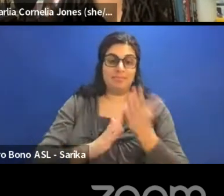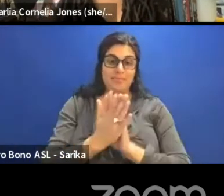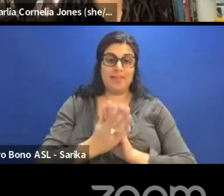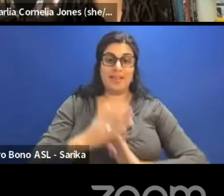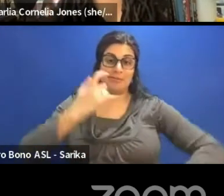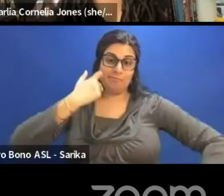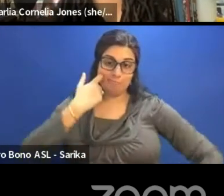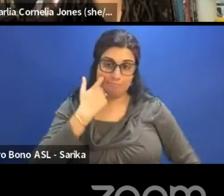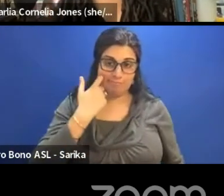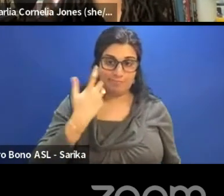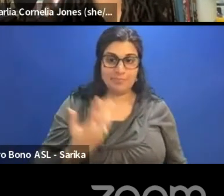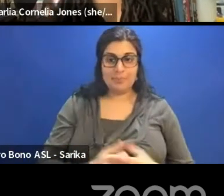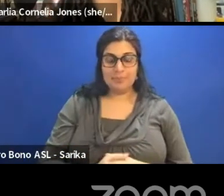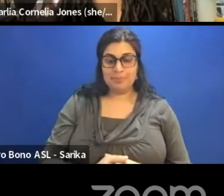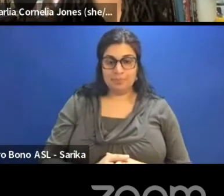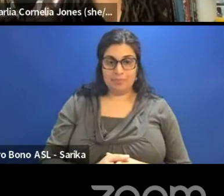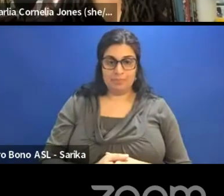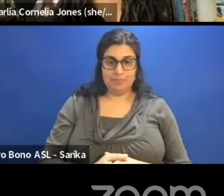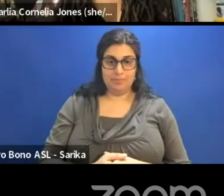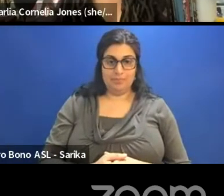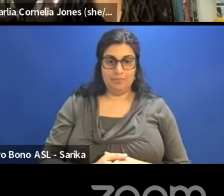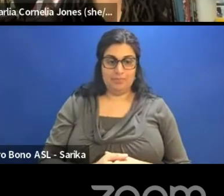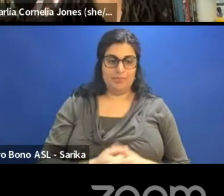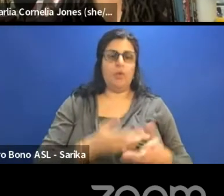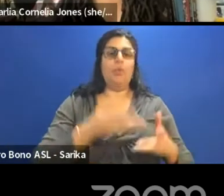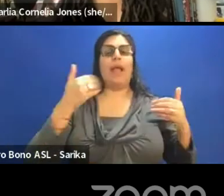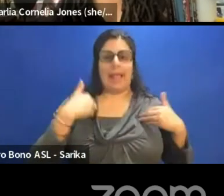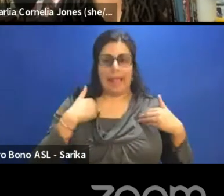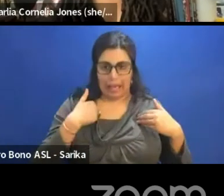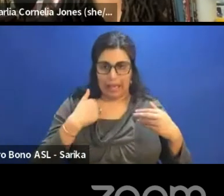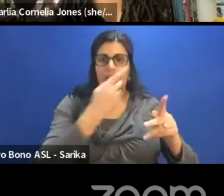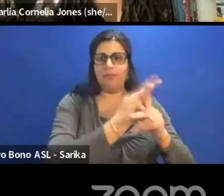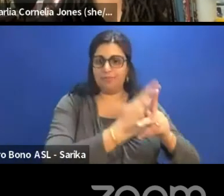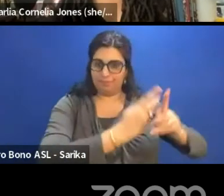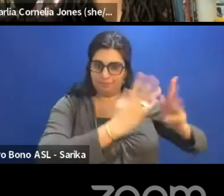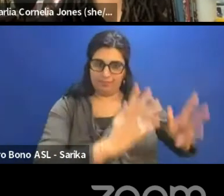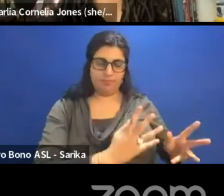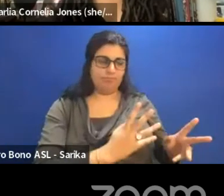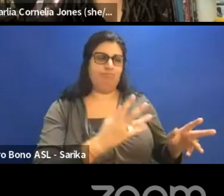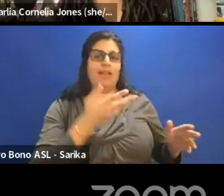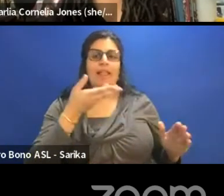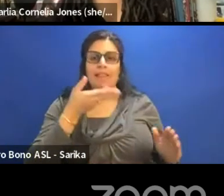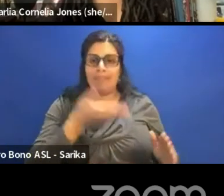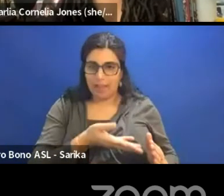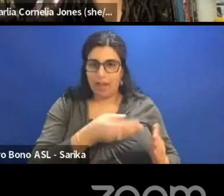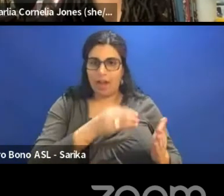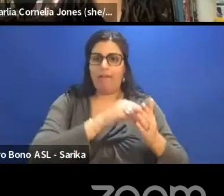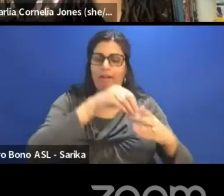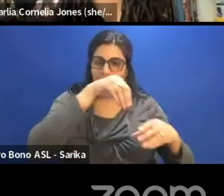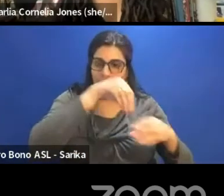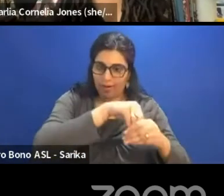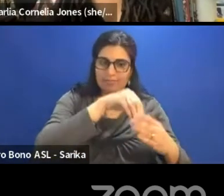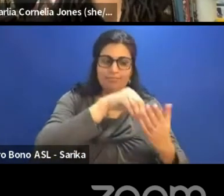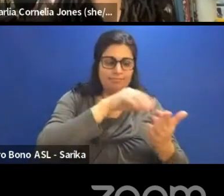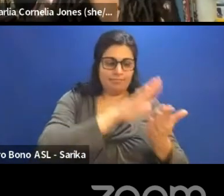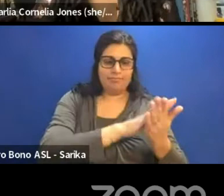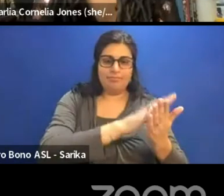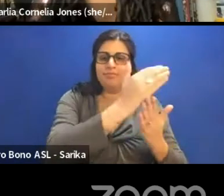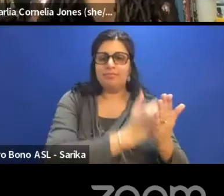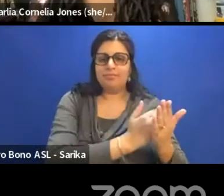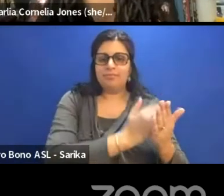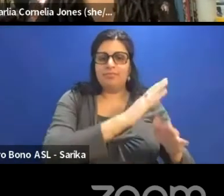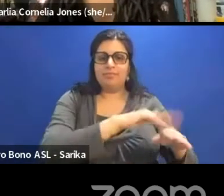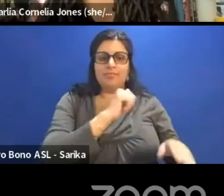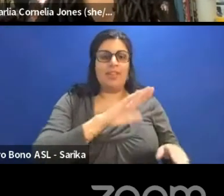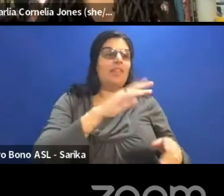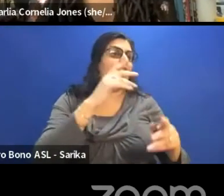year where there was a childcare person, that person was on the call sheet, that person's like, you know, their conflicts